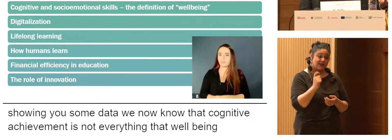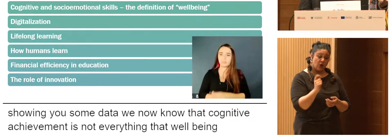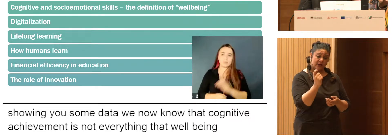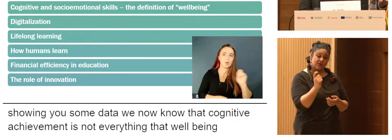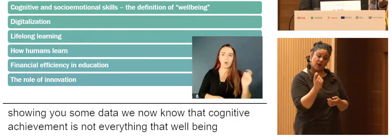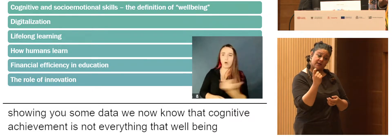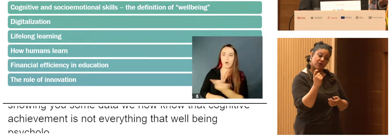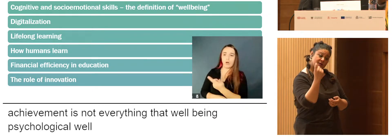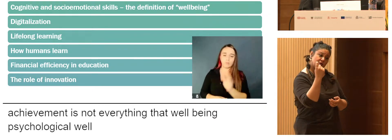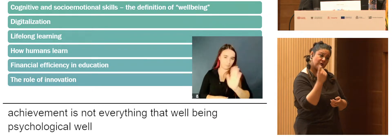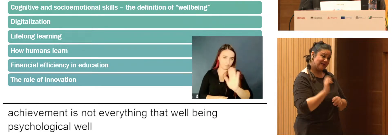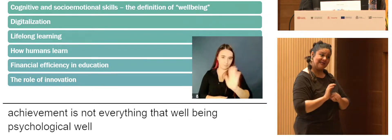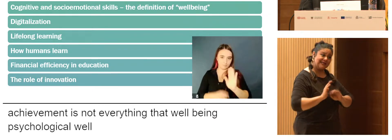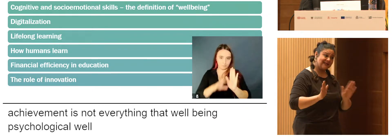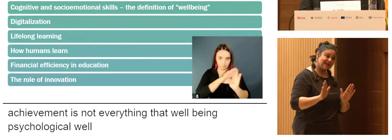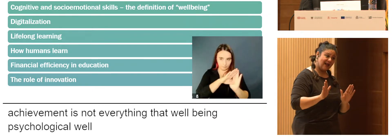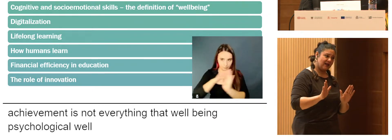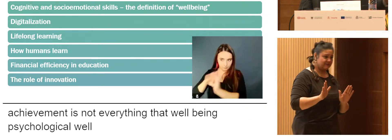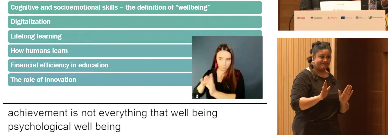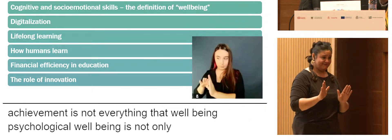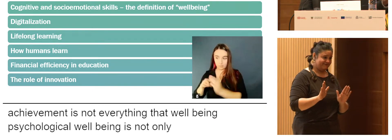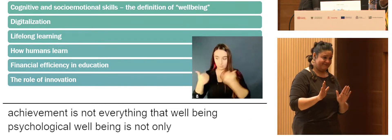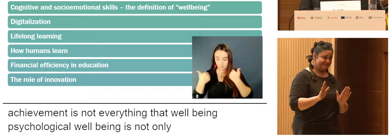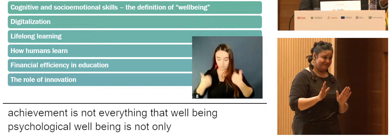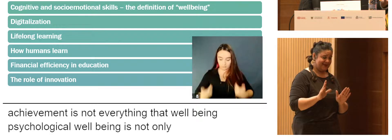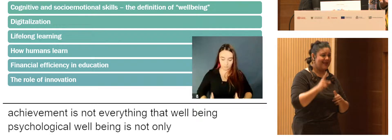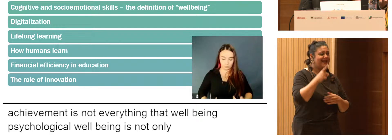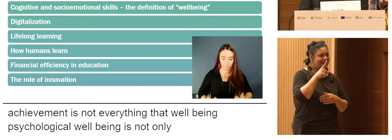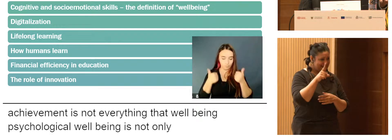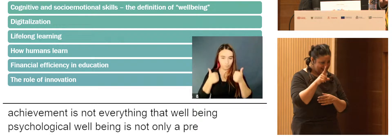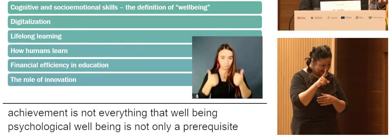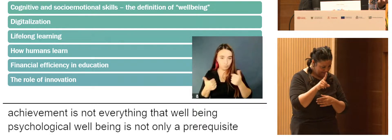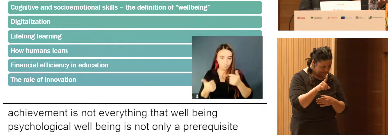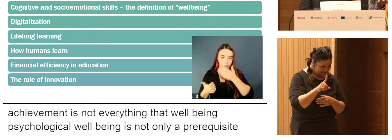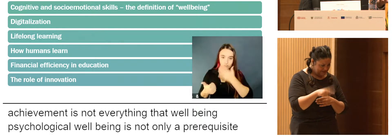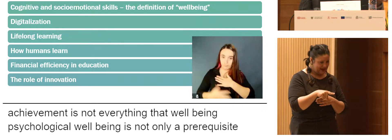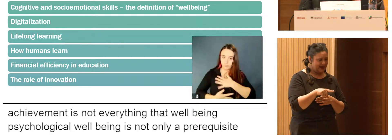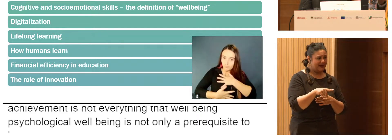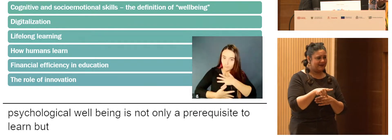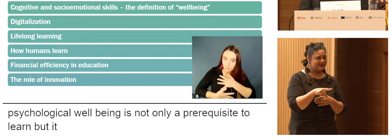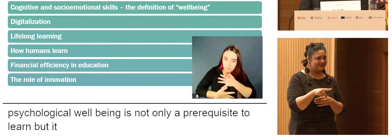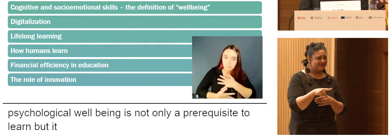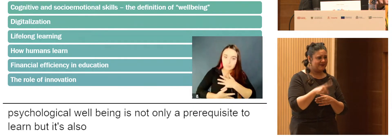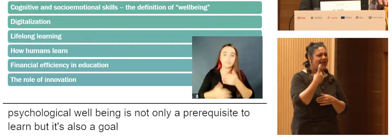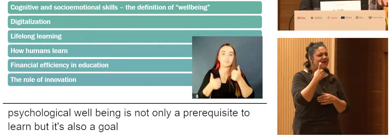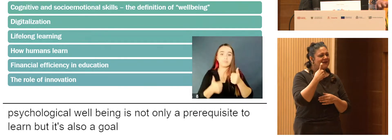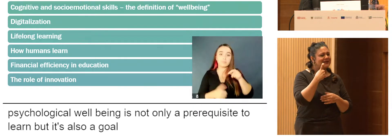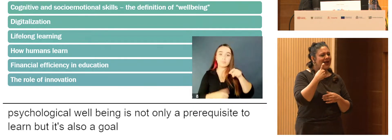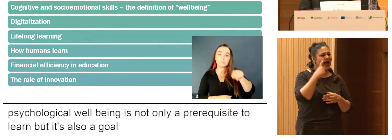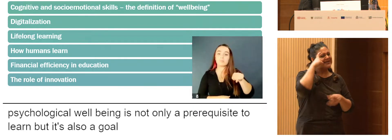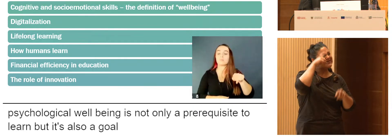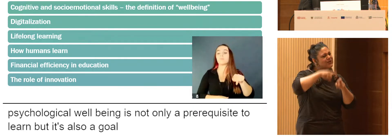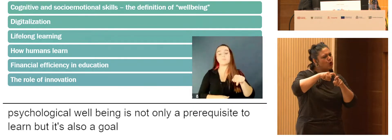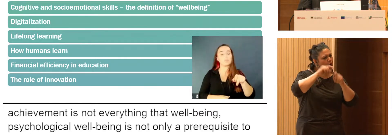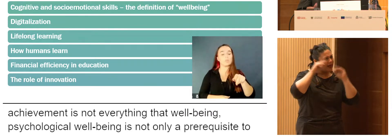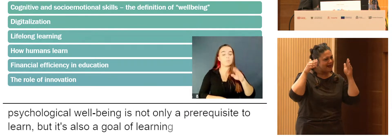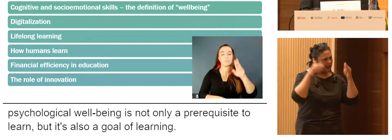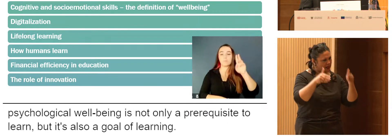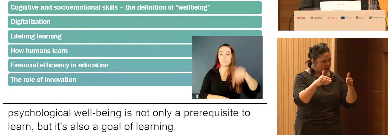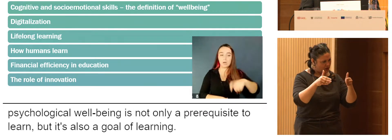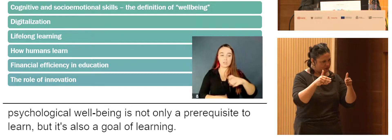psychological well-being, is not only a prerequisite to learn, but it's also a goal of learning.